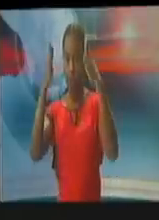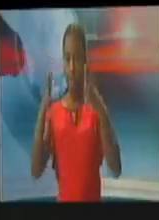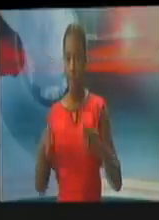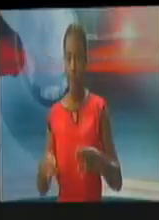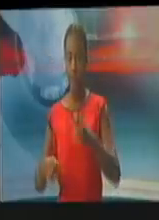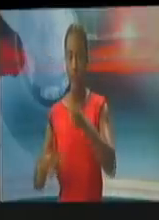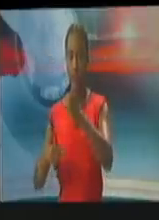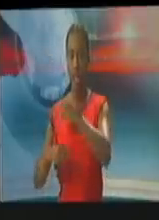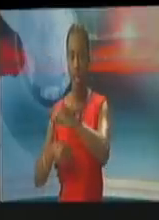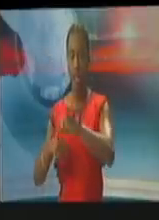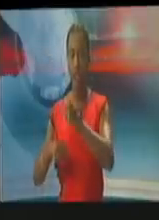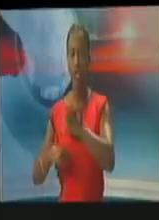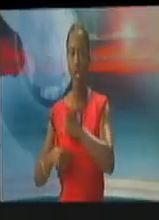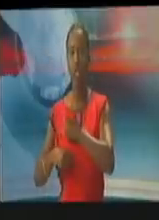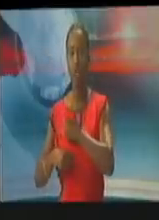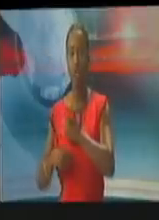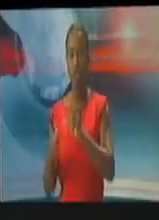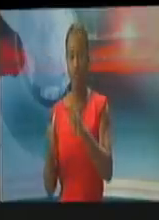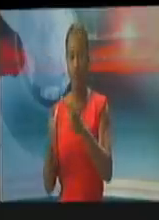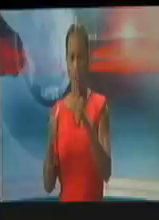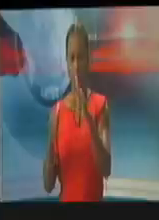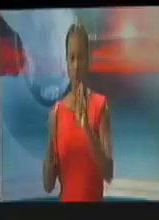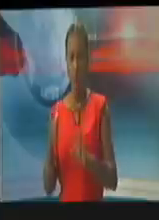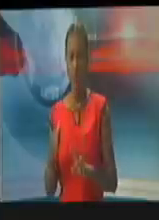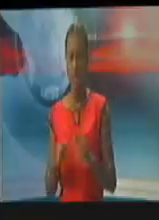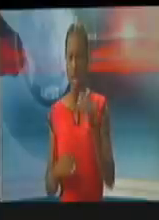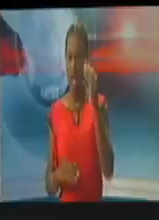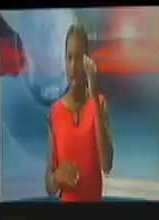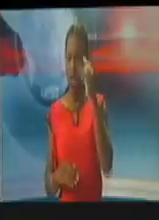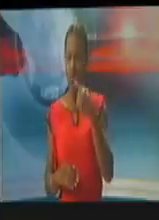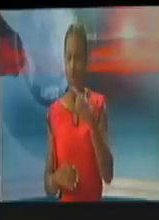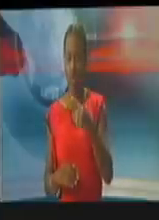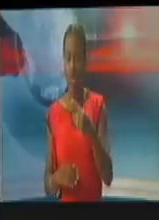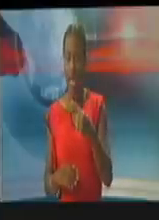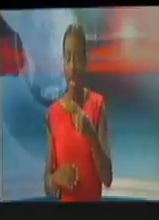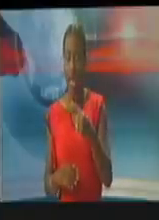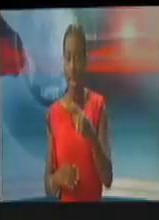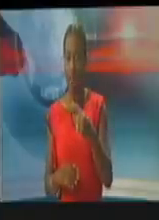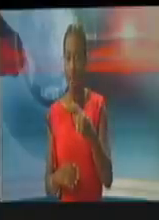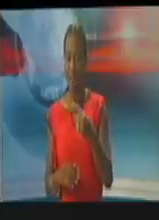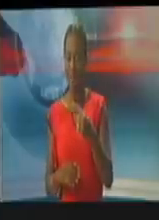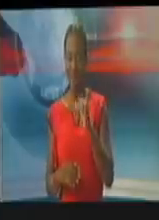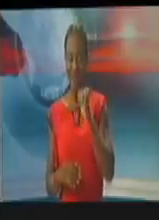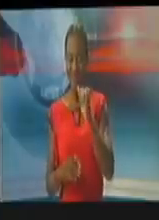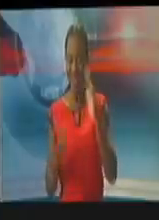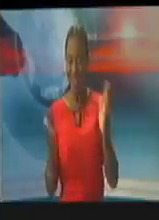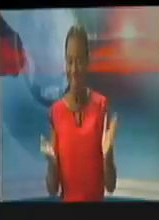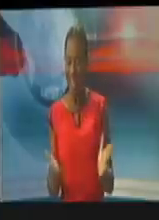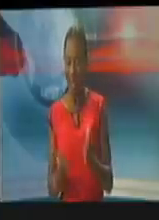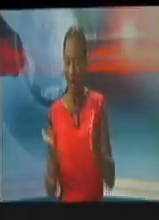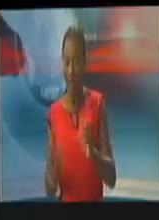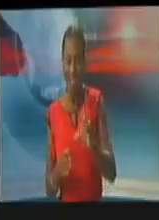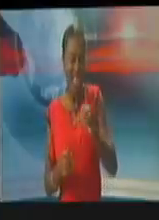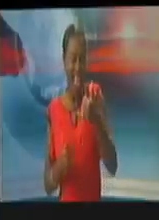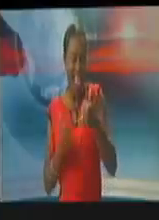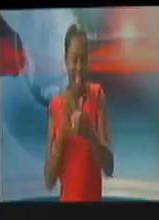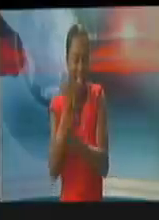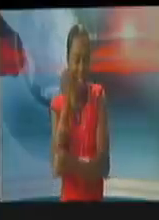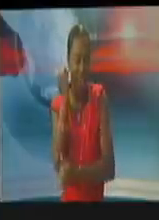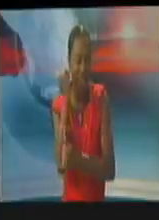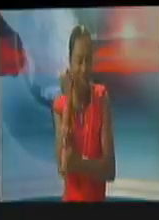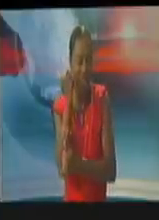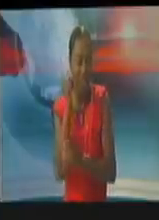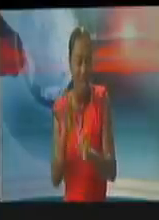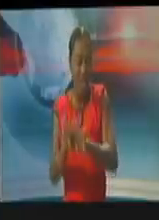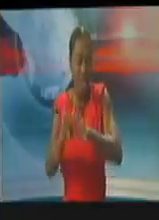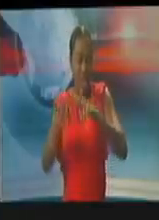Minister Deyalsingh. Minister Young, I know you said that you would not be persuaded by any nation or any country to reopen the borders.